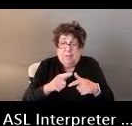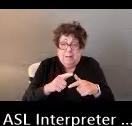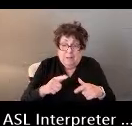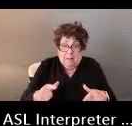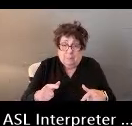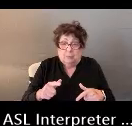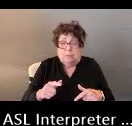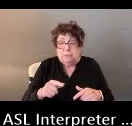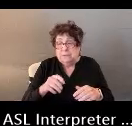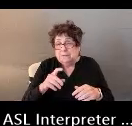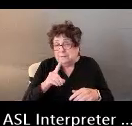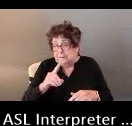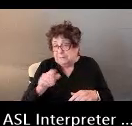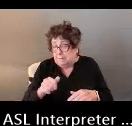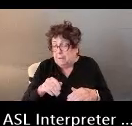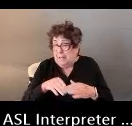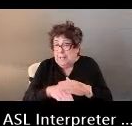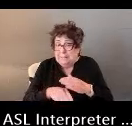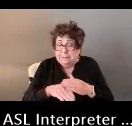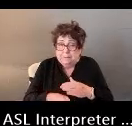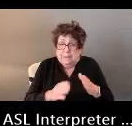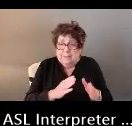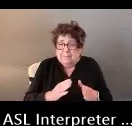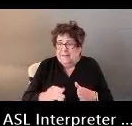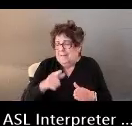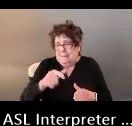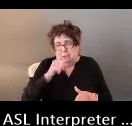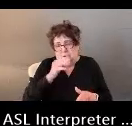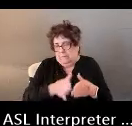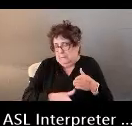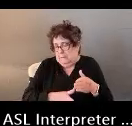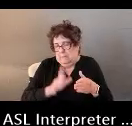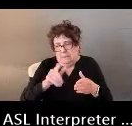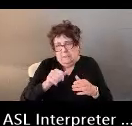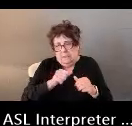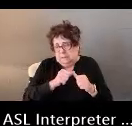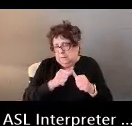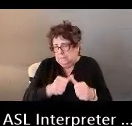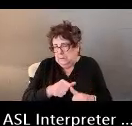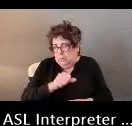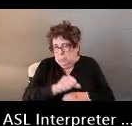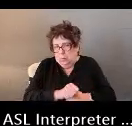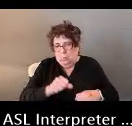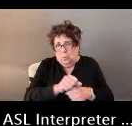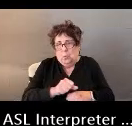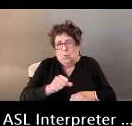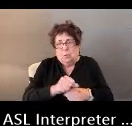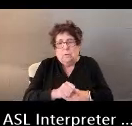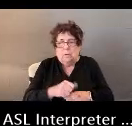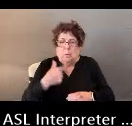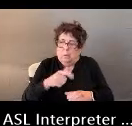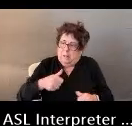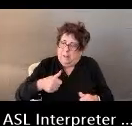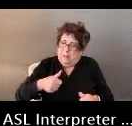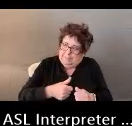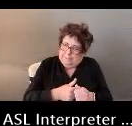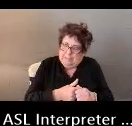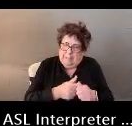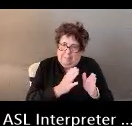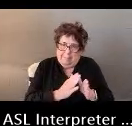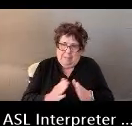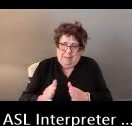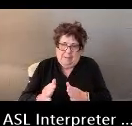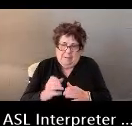end, that continuous work needs to happen. We update our plan on a yearly basis, and we also